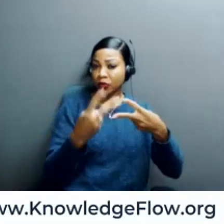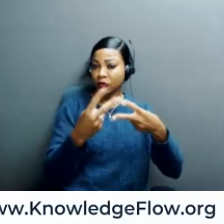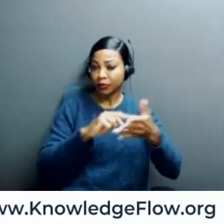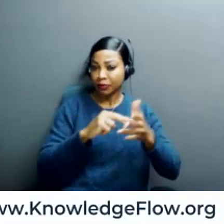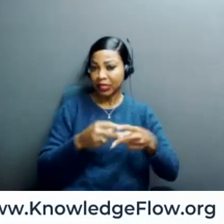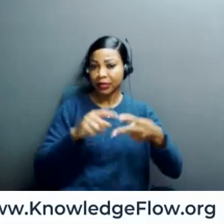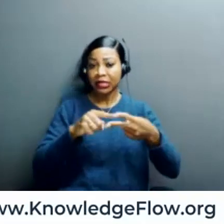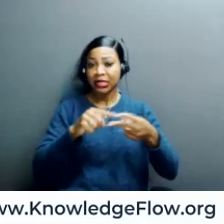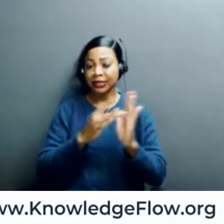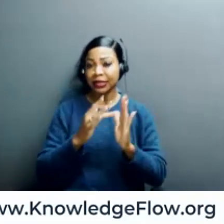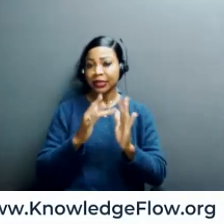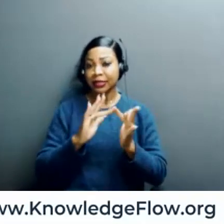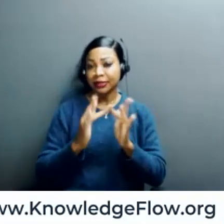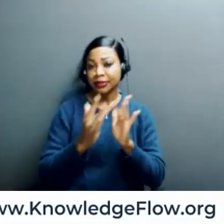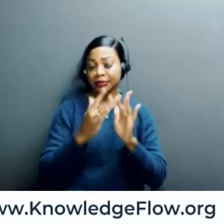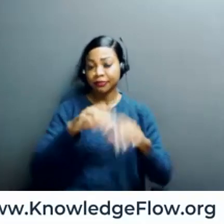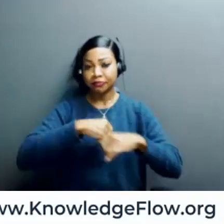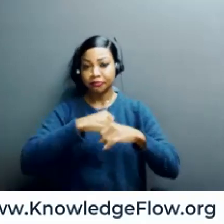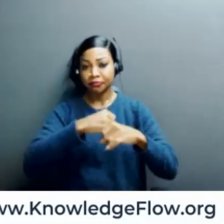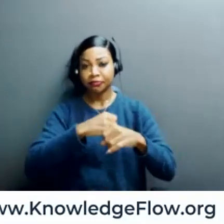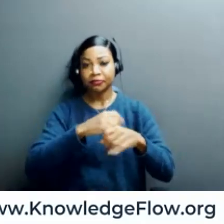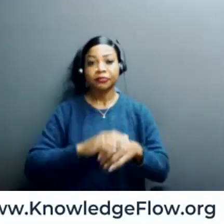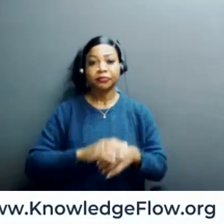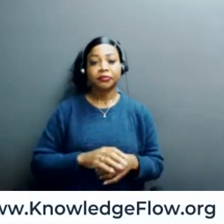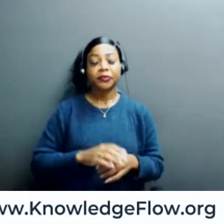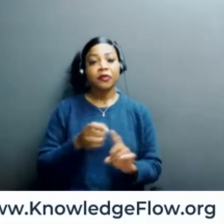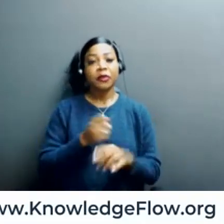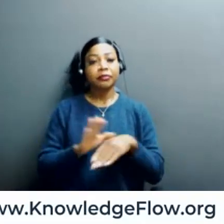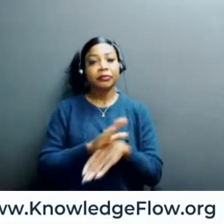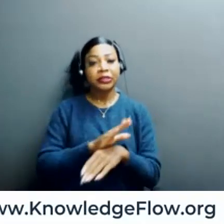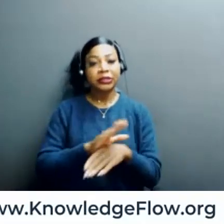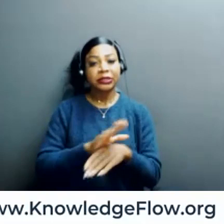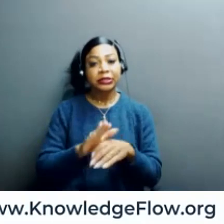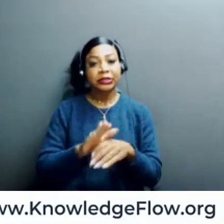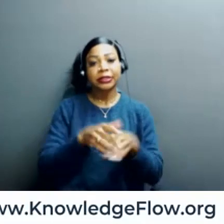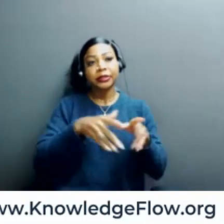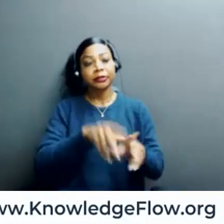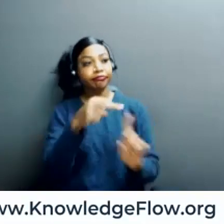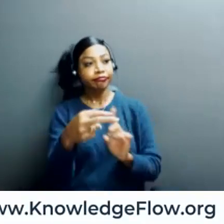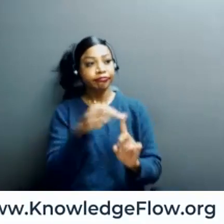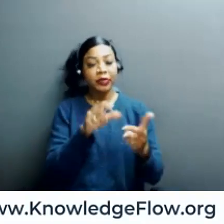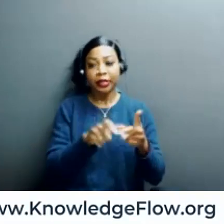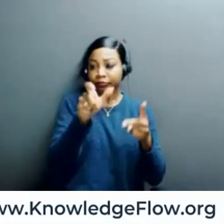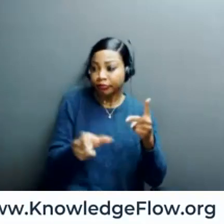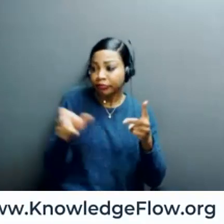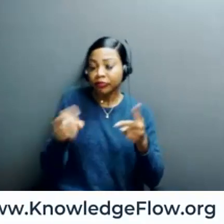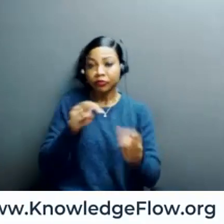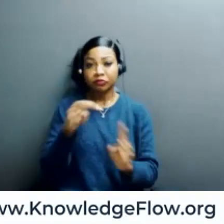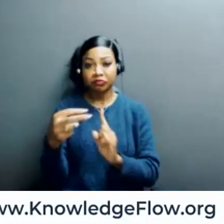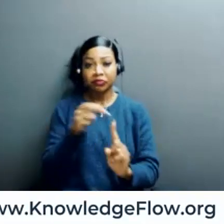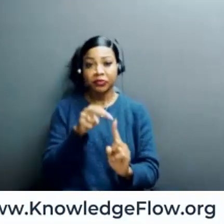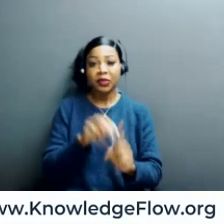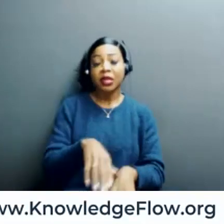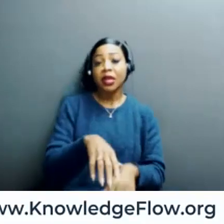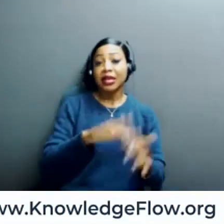is if you don't mind uh so from an Enterprise perspective and from an individual perspective cyber security is the act